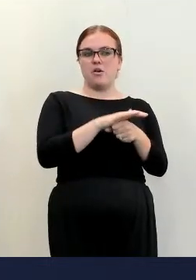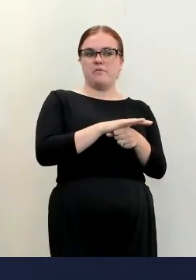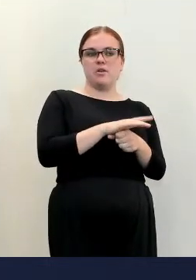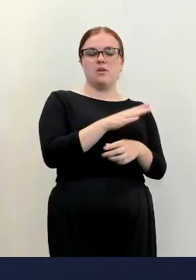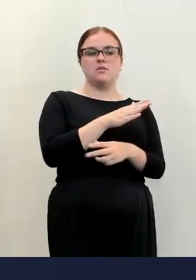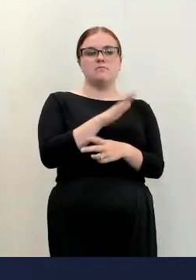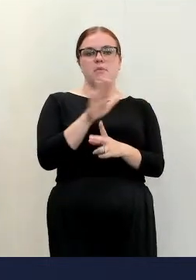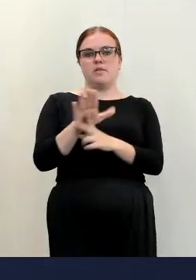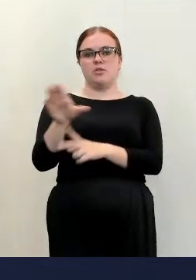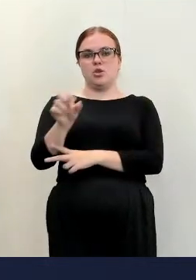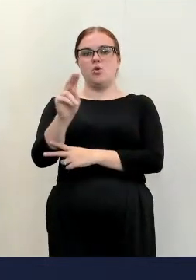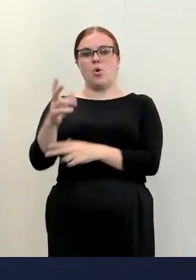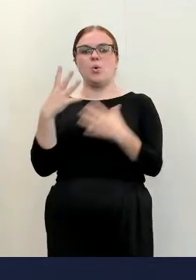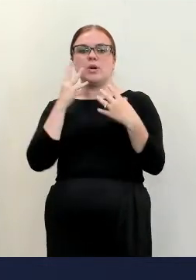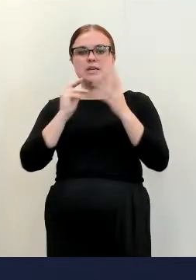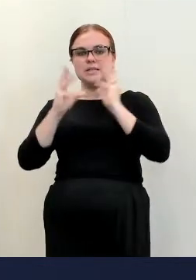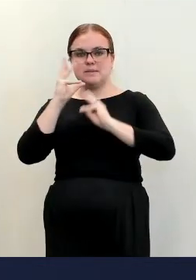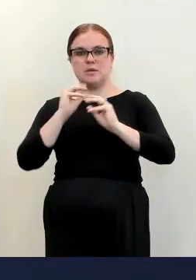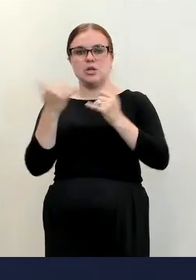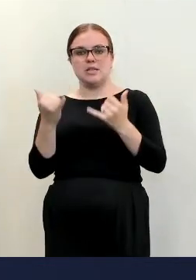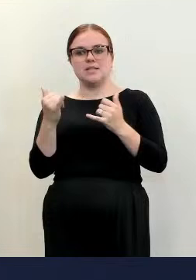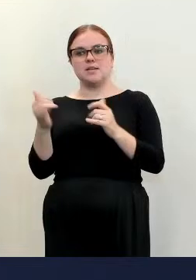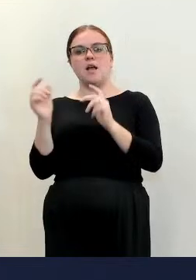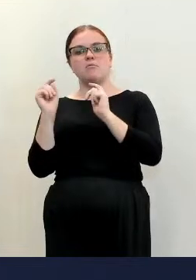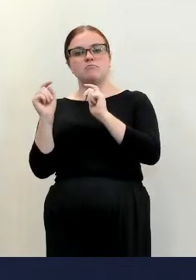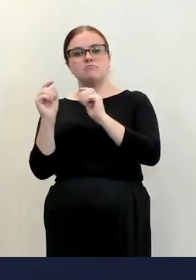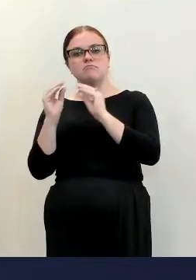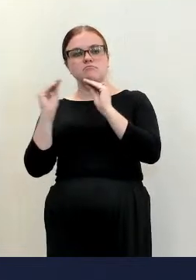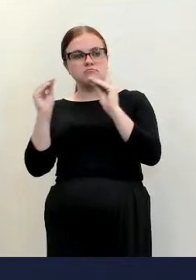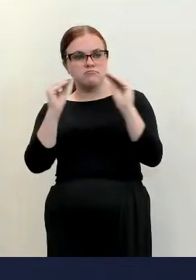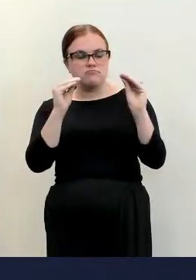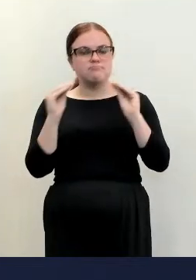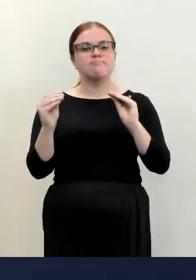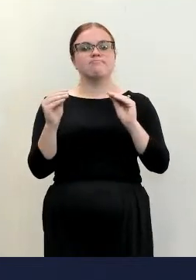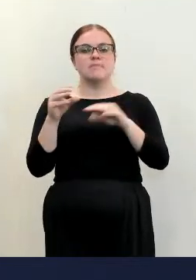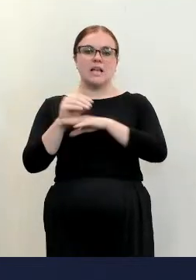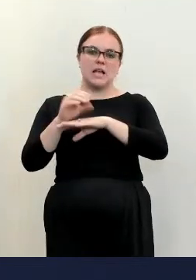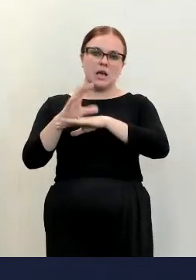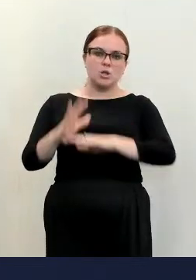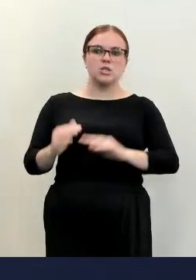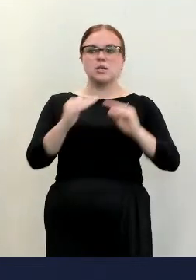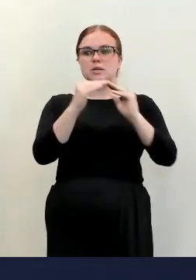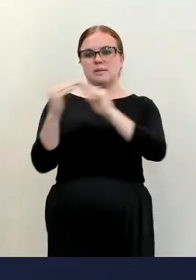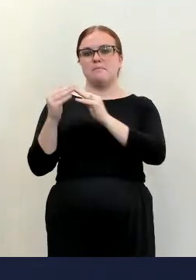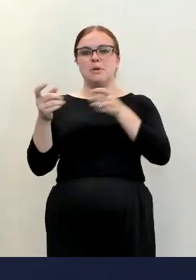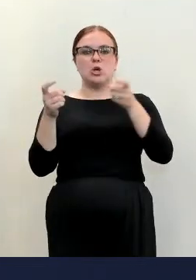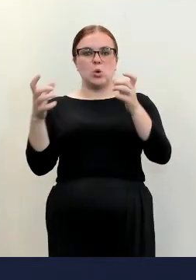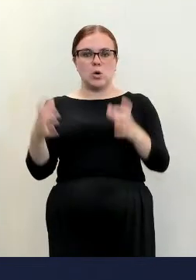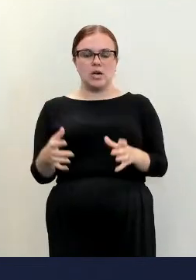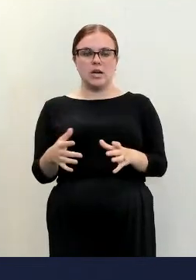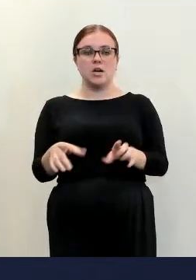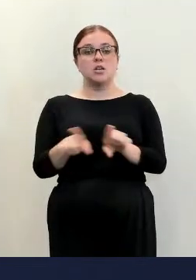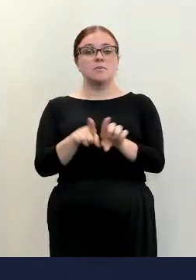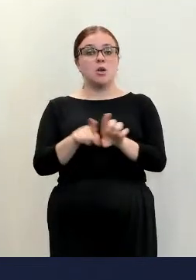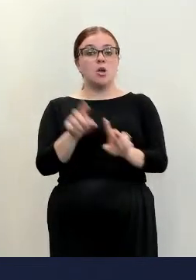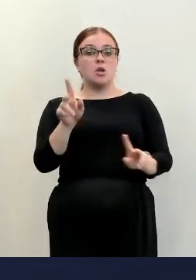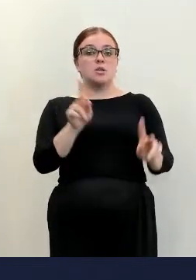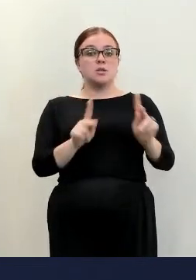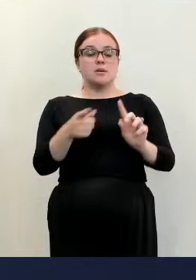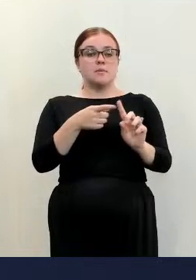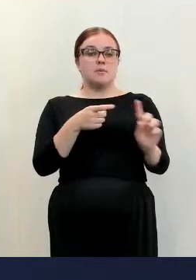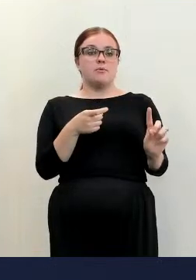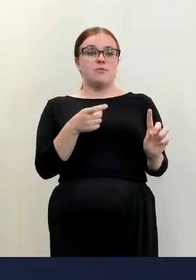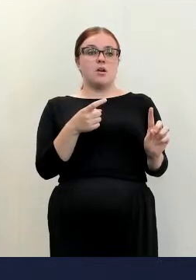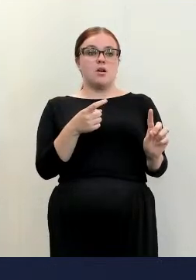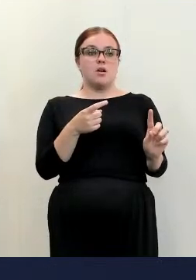but their own experience, who are now mentors, peer coordinators, and counselors, as well as people from the what would